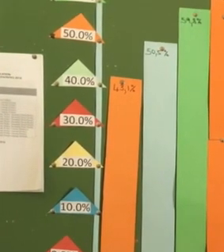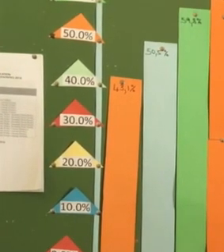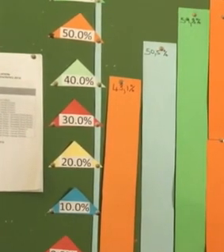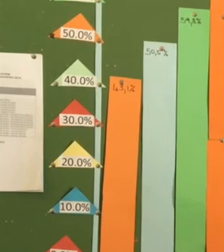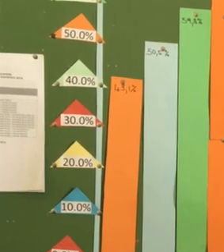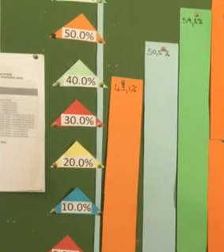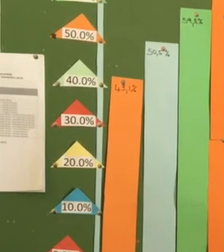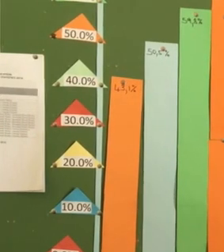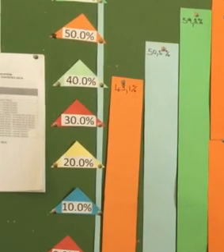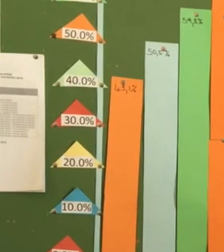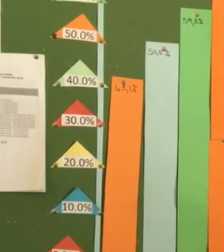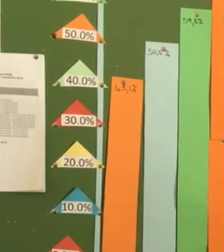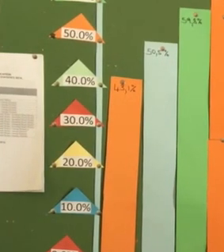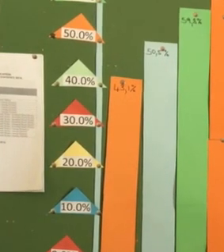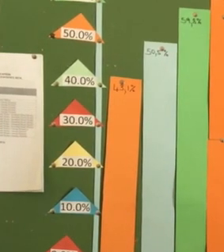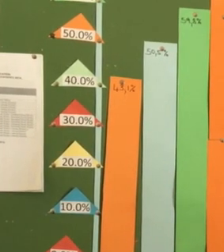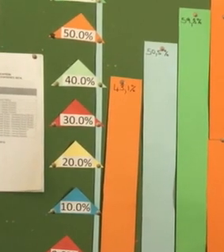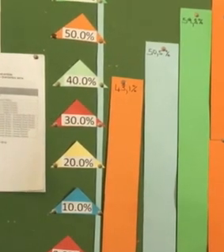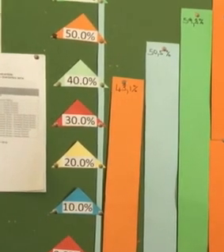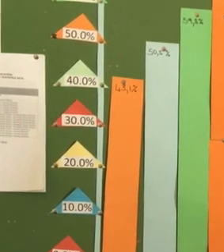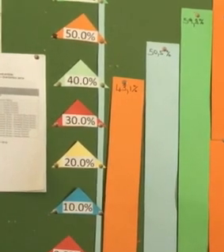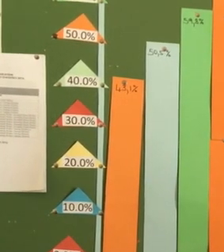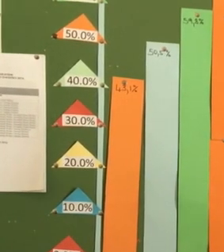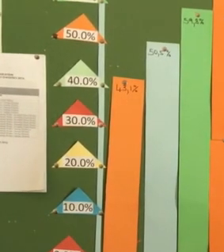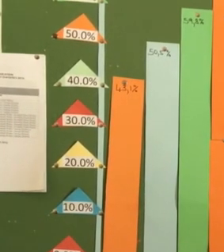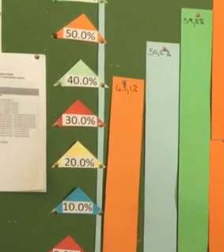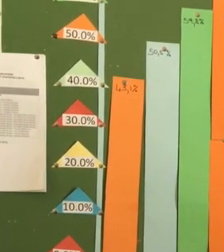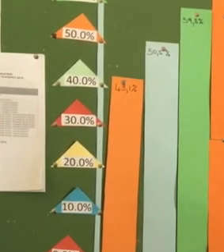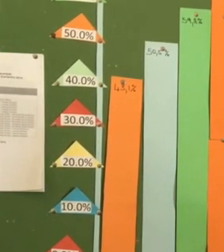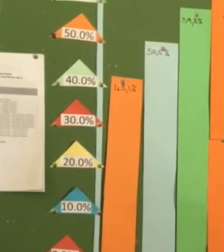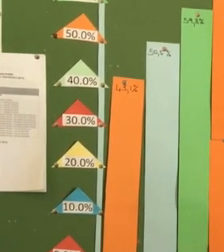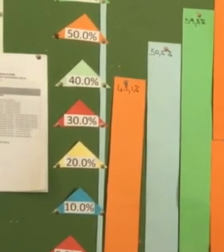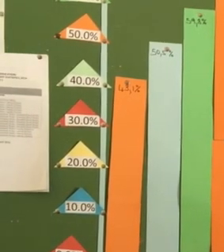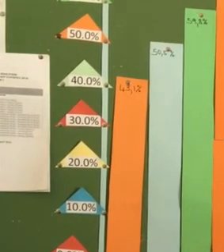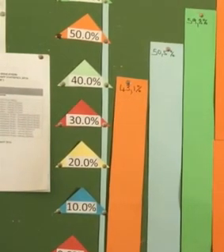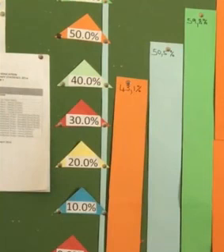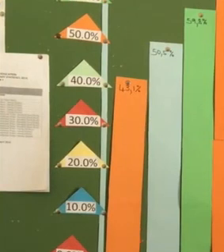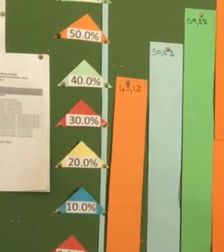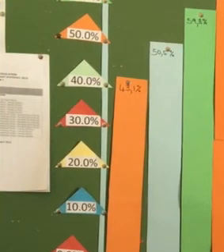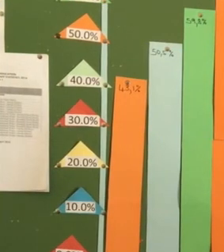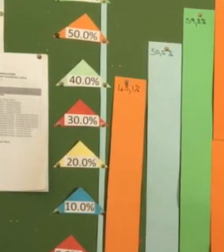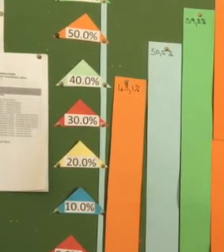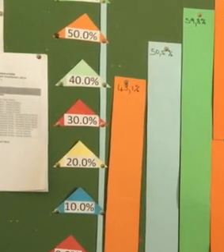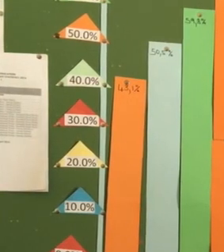We got for pre-primary to grade 1, week 1 and week 2, as well